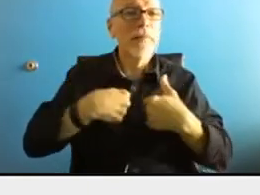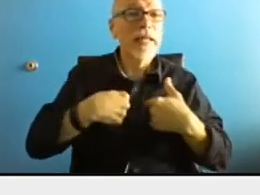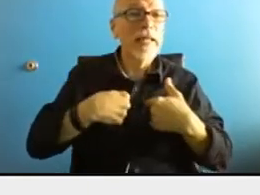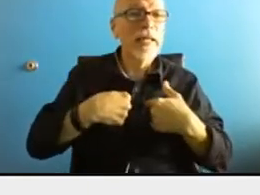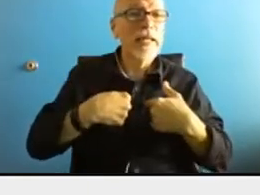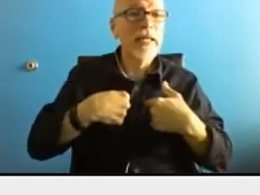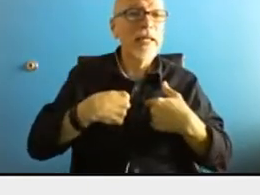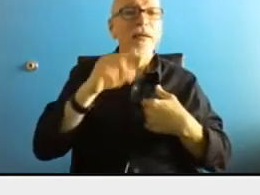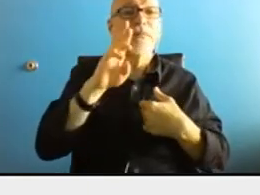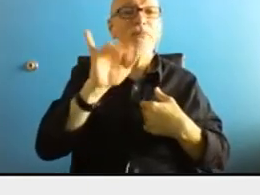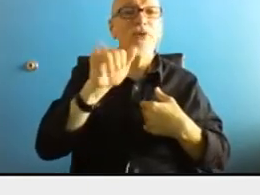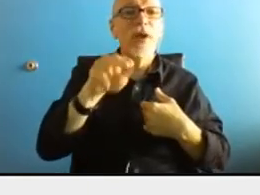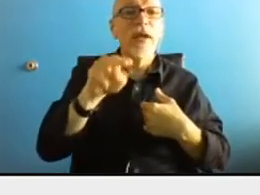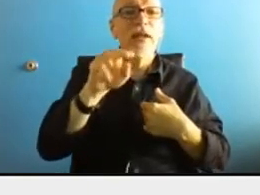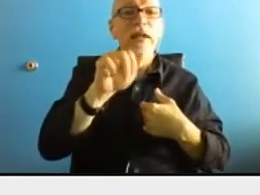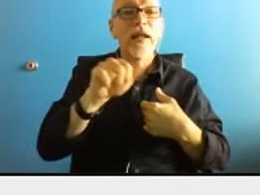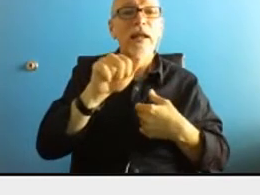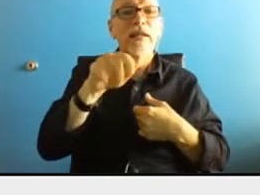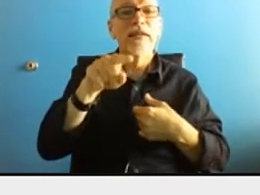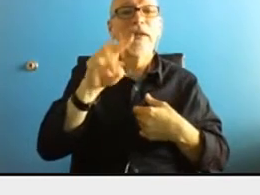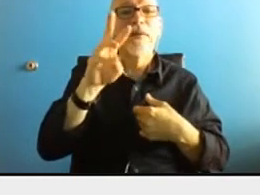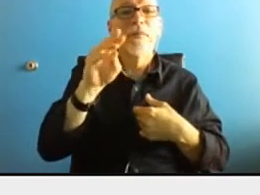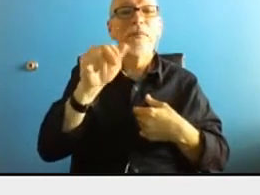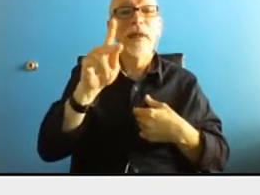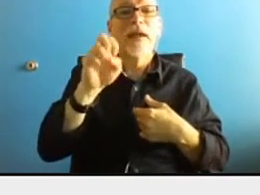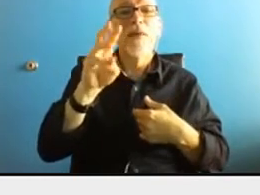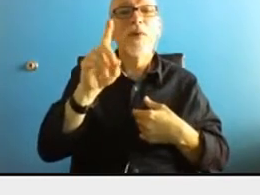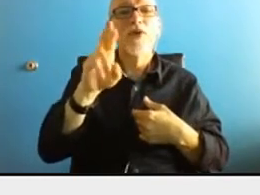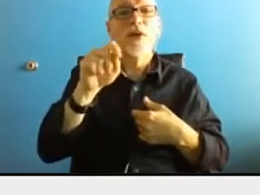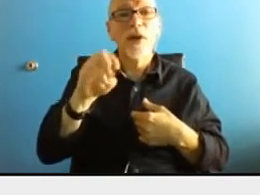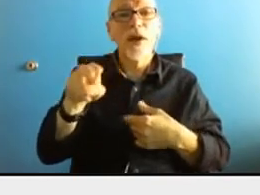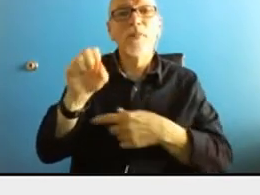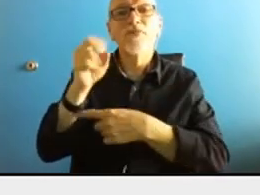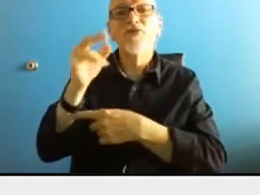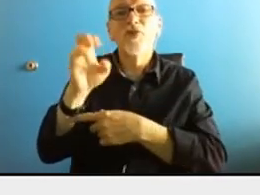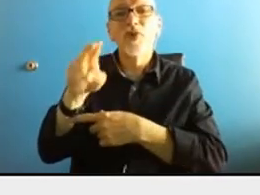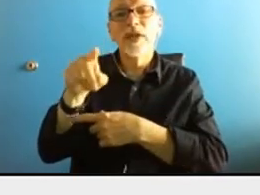at brian@makewonder.com. You can email Shireen and the organization at